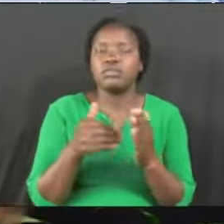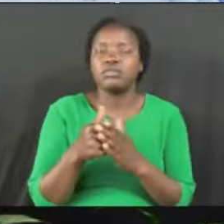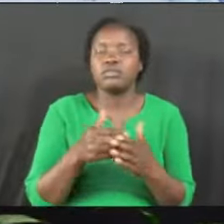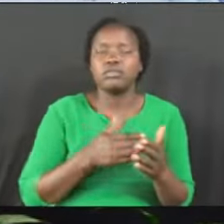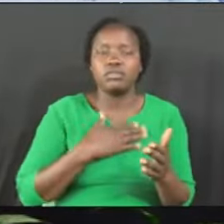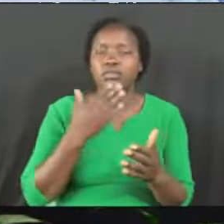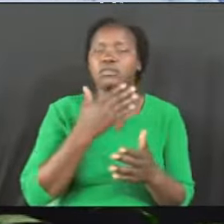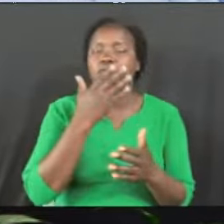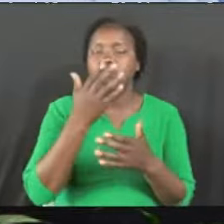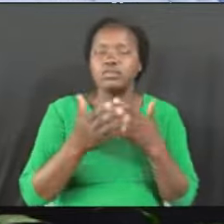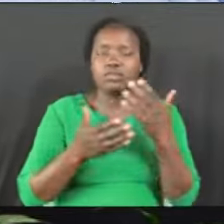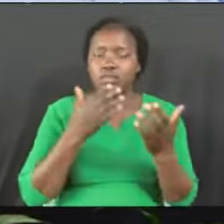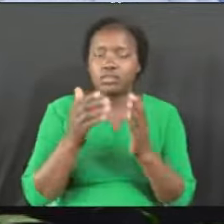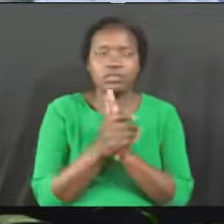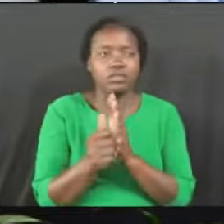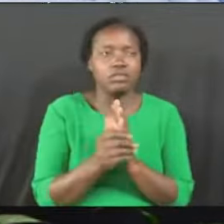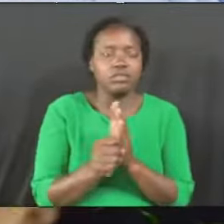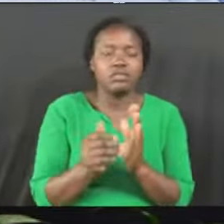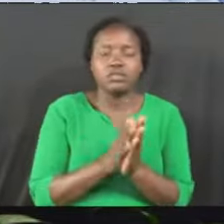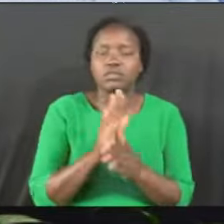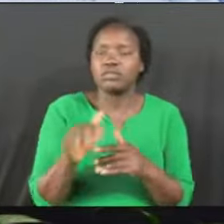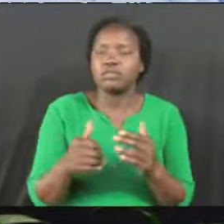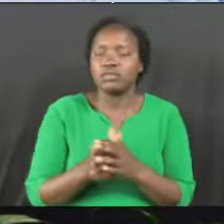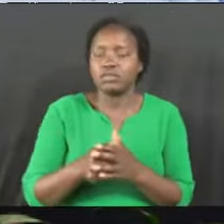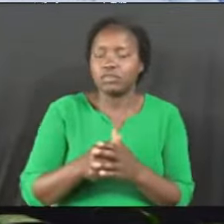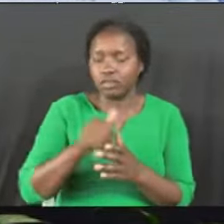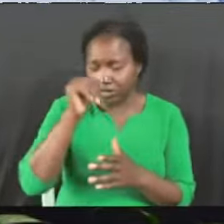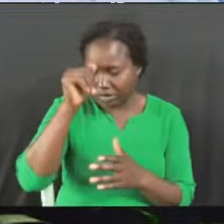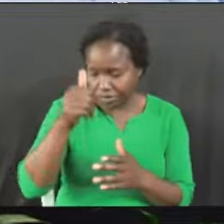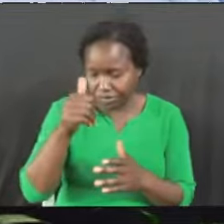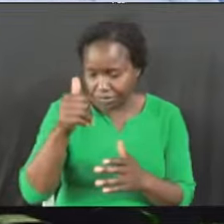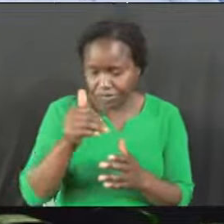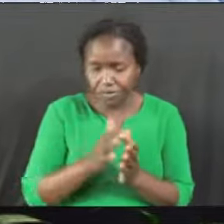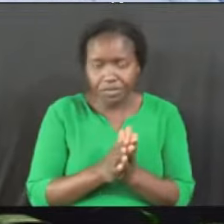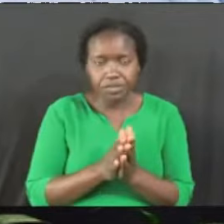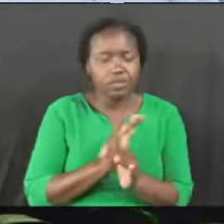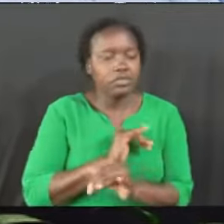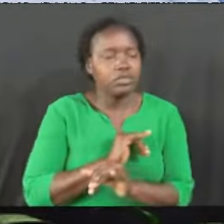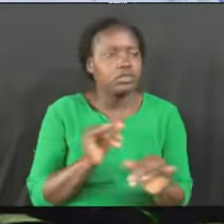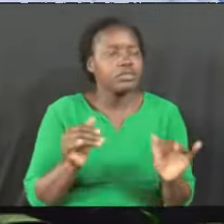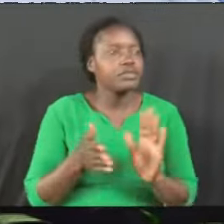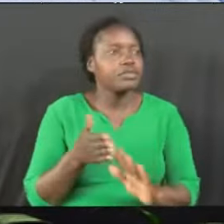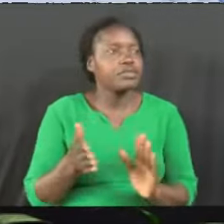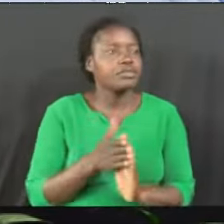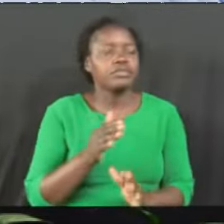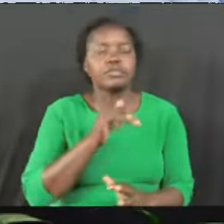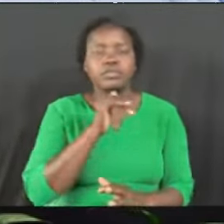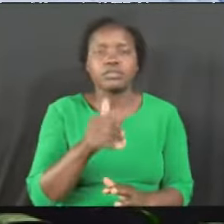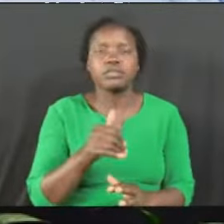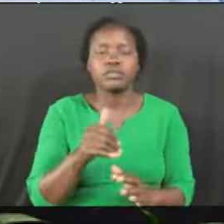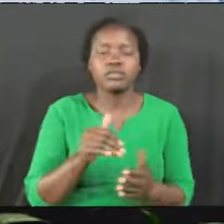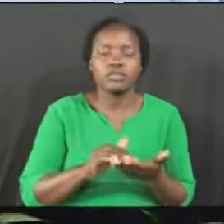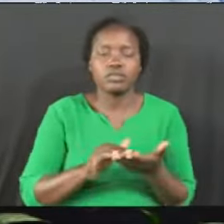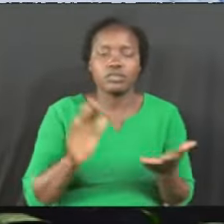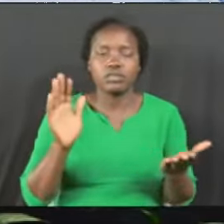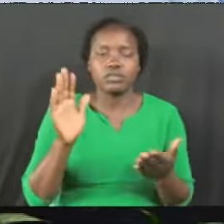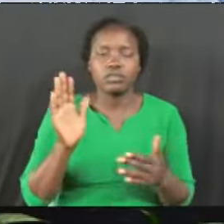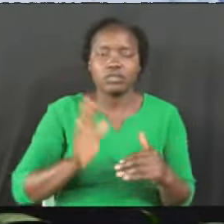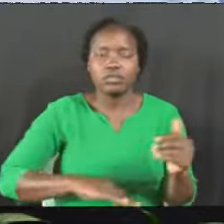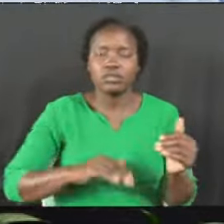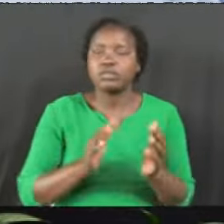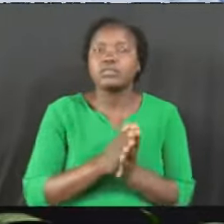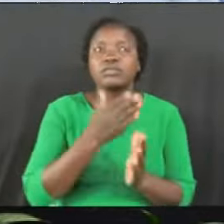oratorical skills, with all of my brilliance and my eloquence, I am nothing more than a man. But